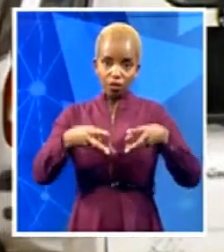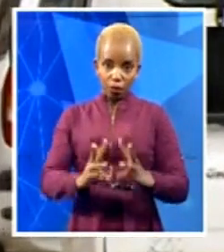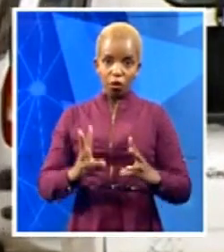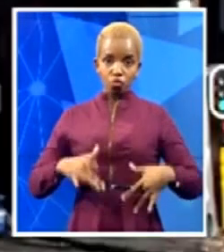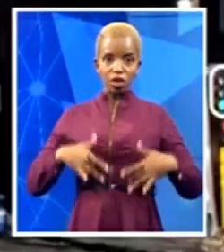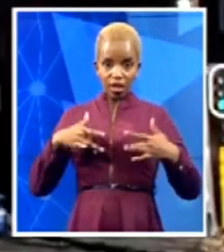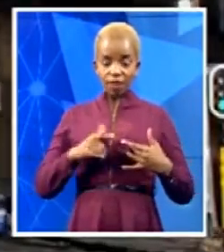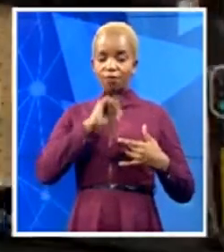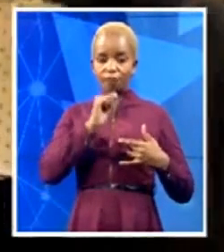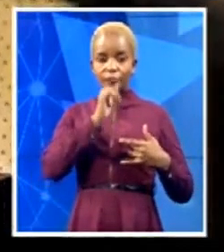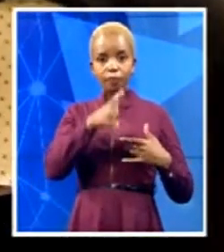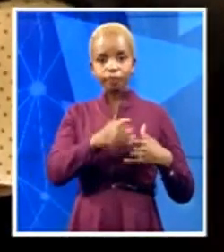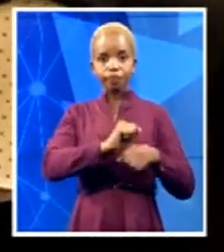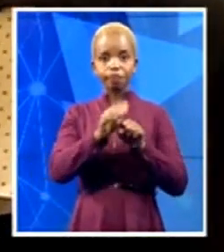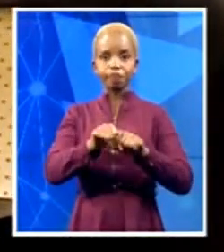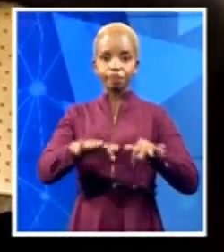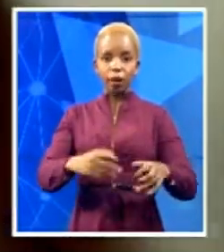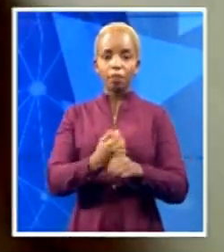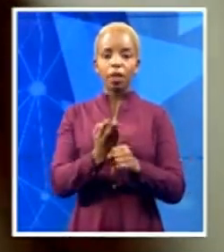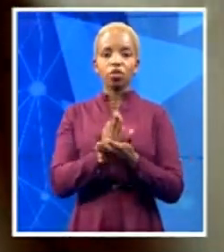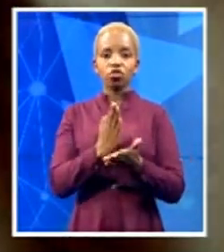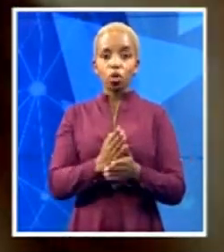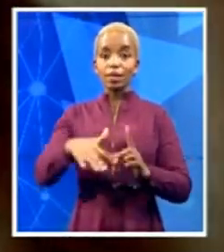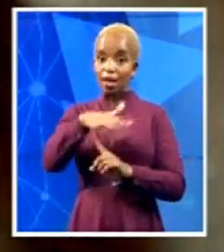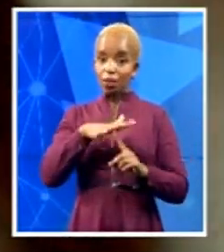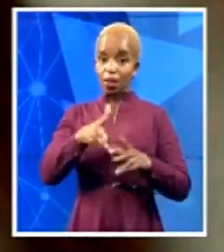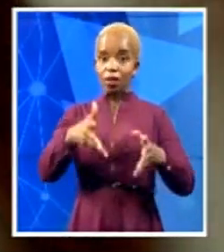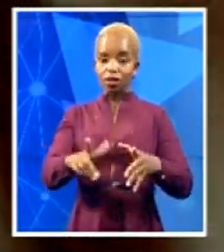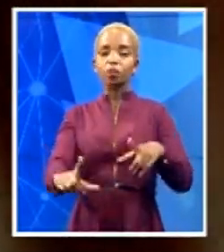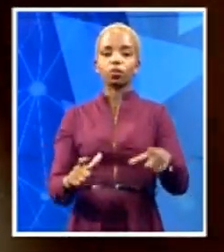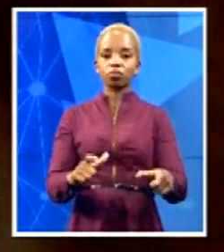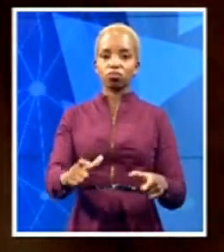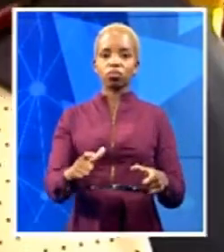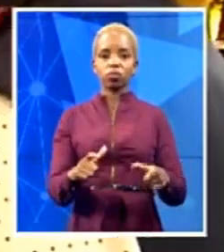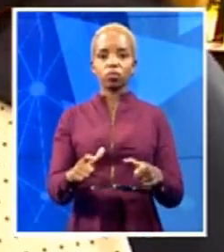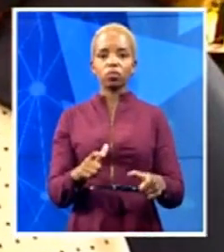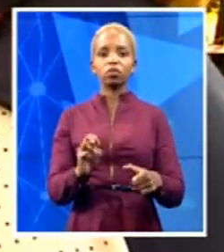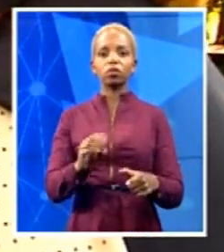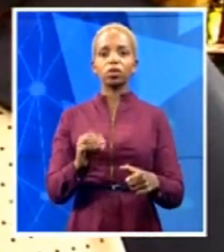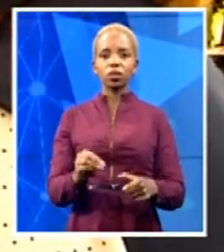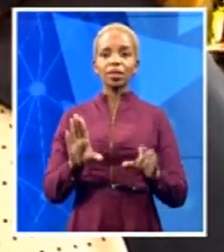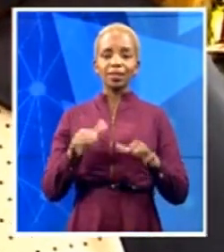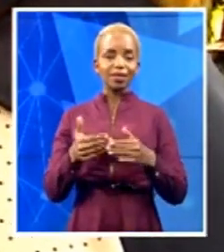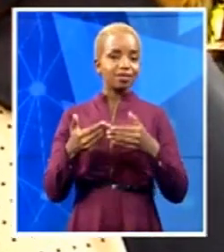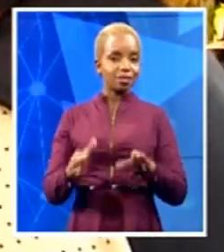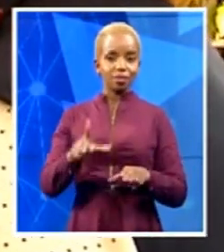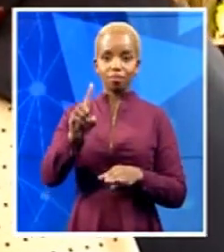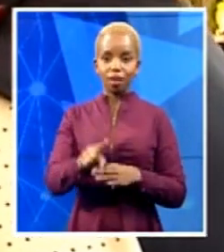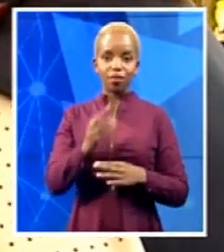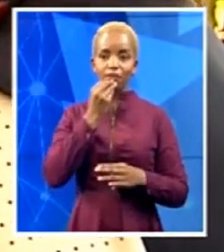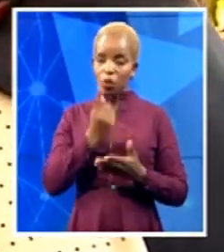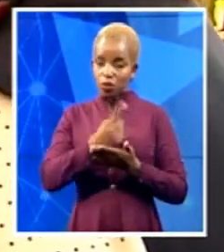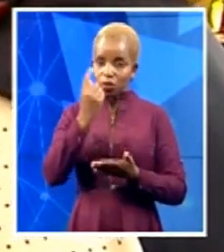the situation when we say this sector must go. So the fast food sector offers us the low-hanging fruit in terms of the test